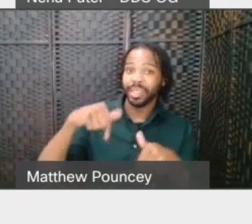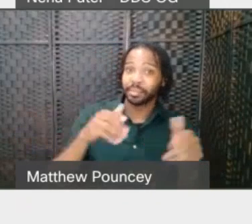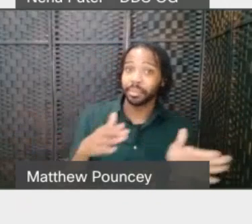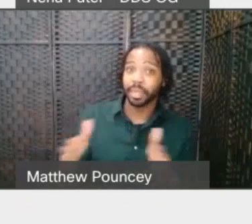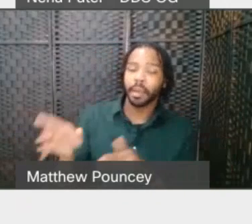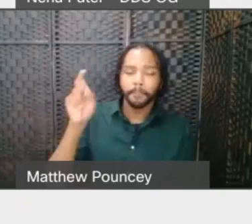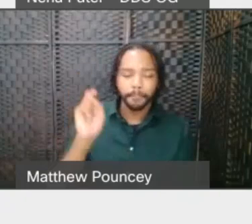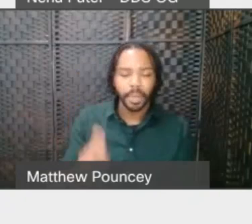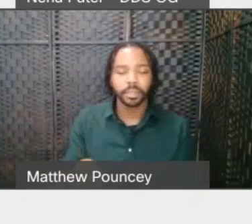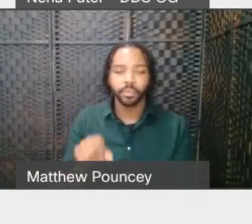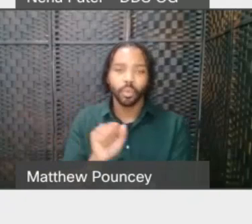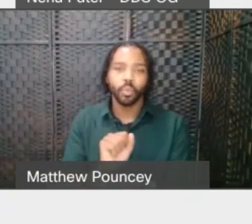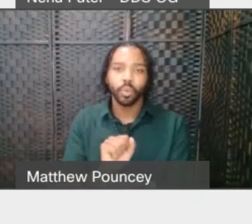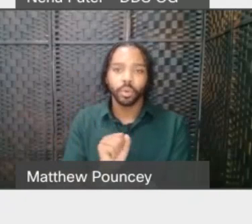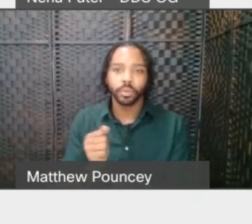have worked